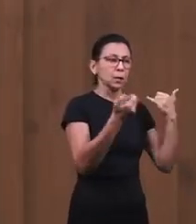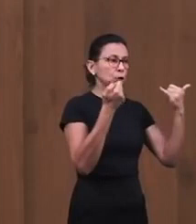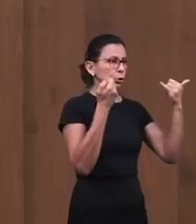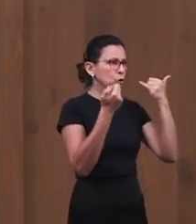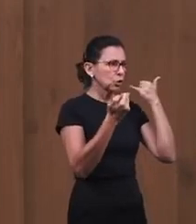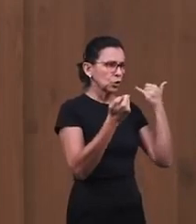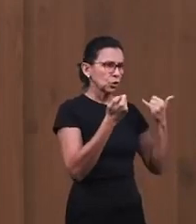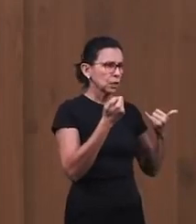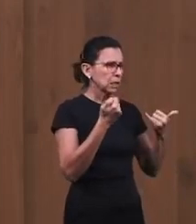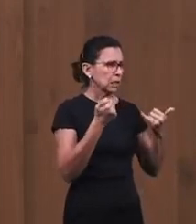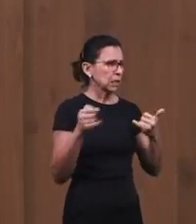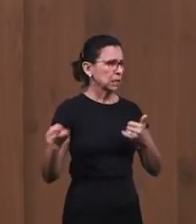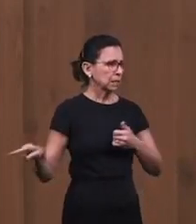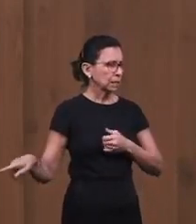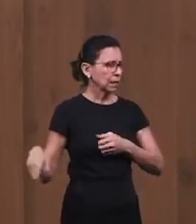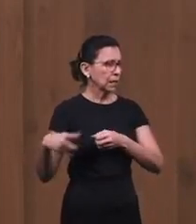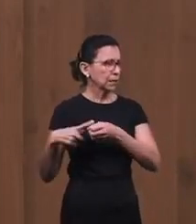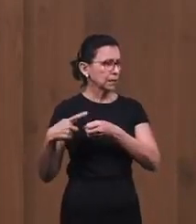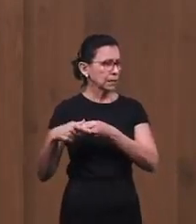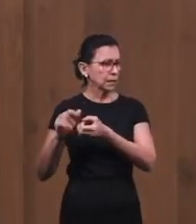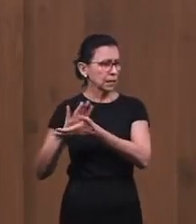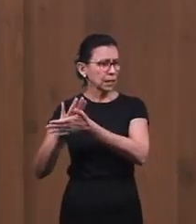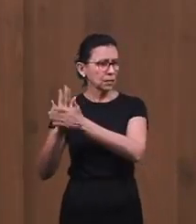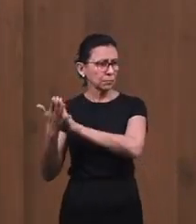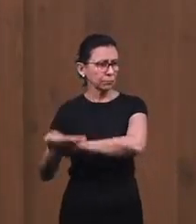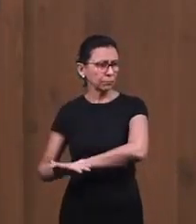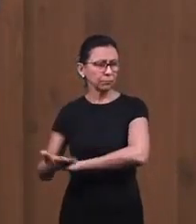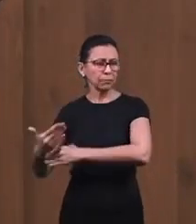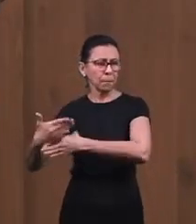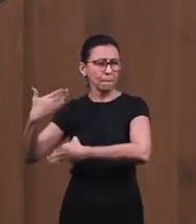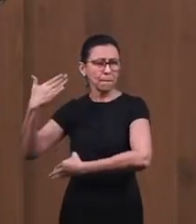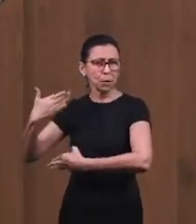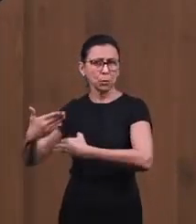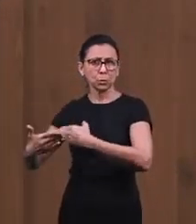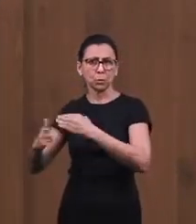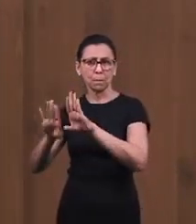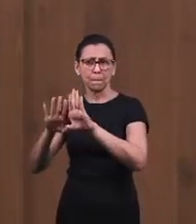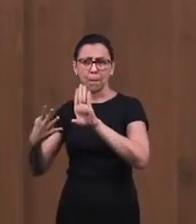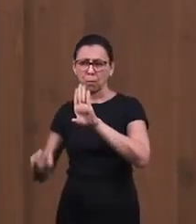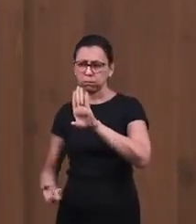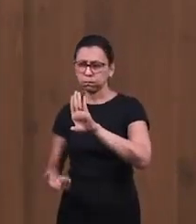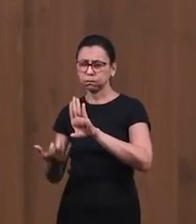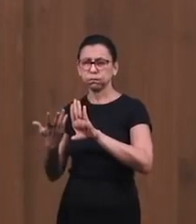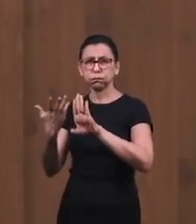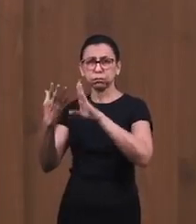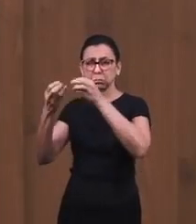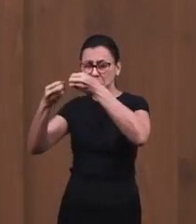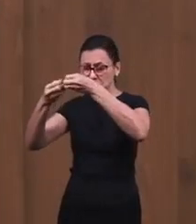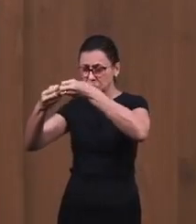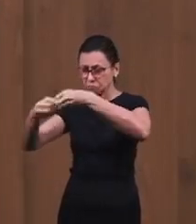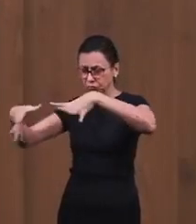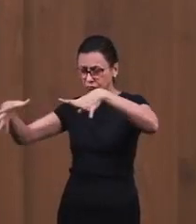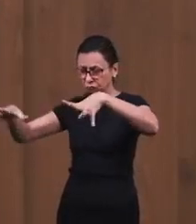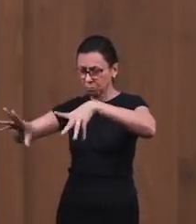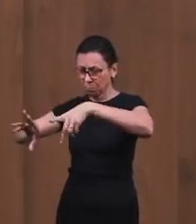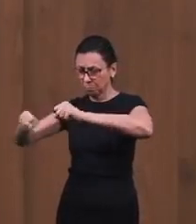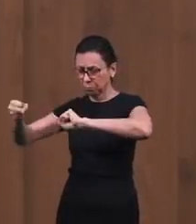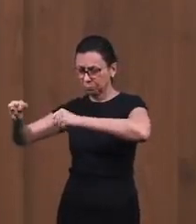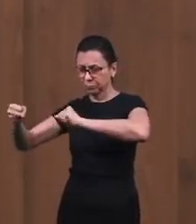Jerusalem, how the walls were down, the doors were burnt, their despair